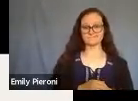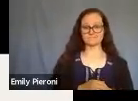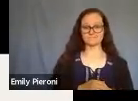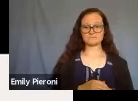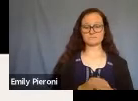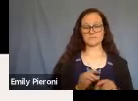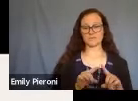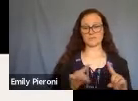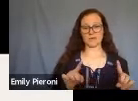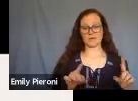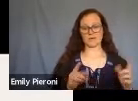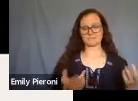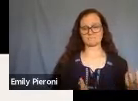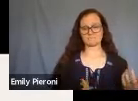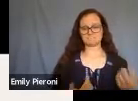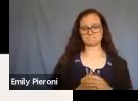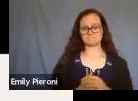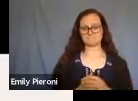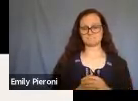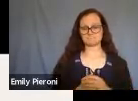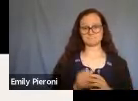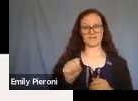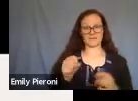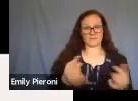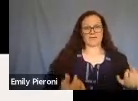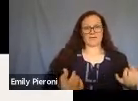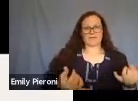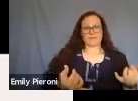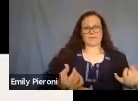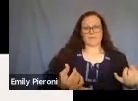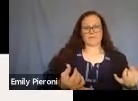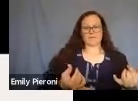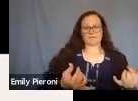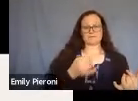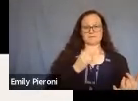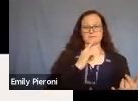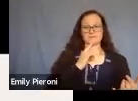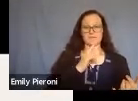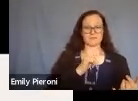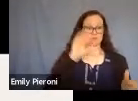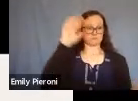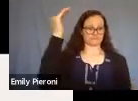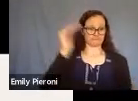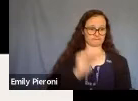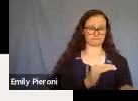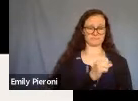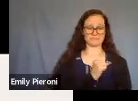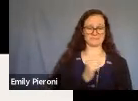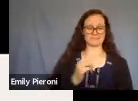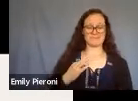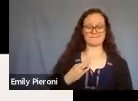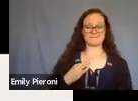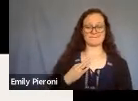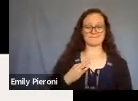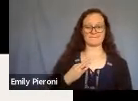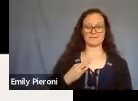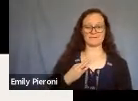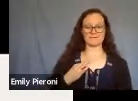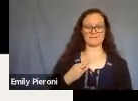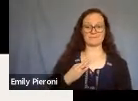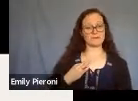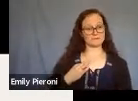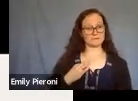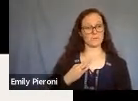But yeah, I mean, right now we're staffed down. Fortunately, agriculture is a